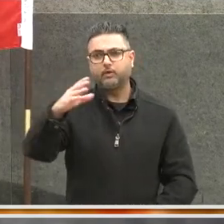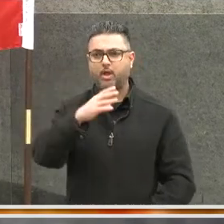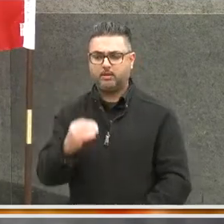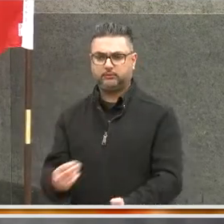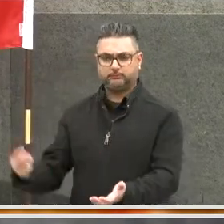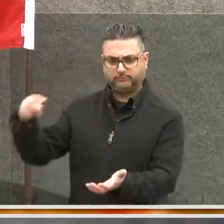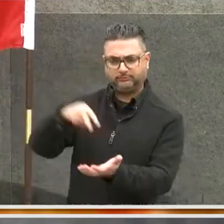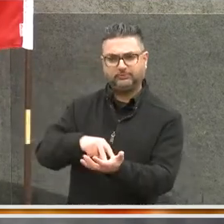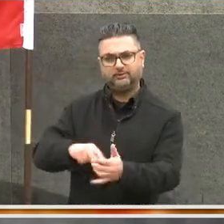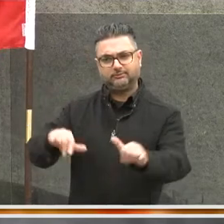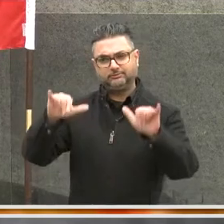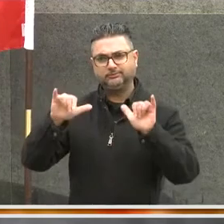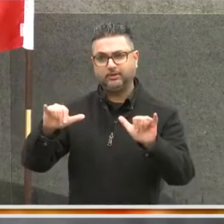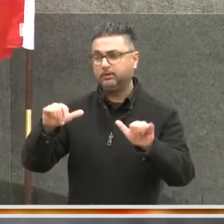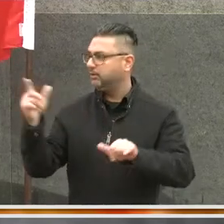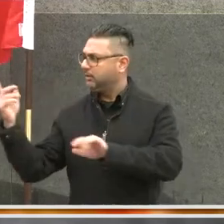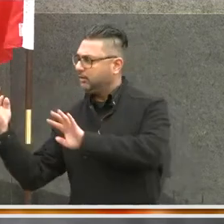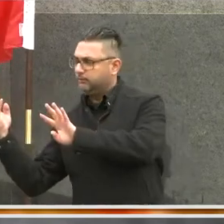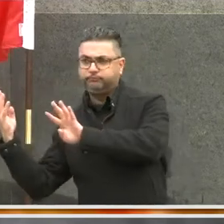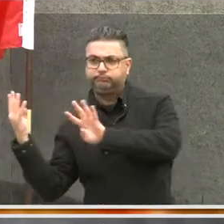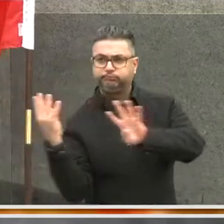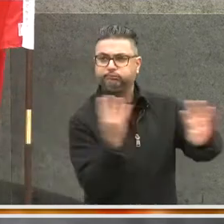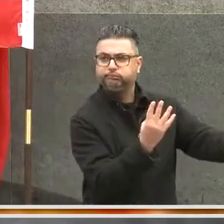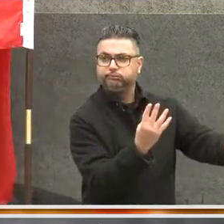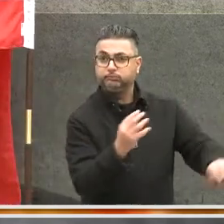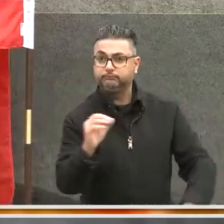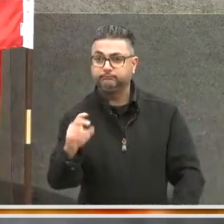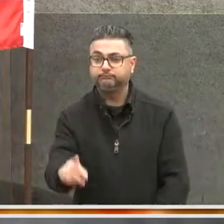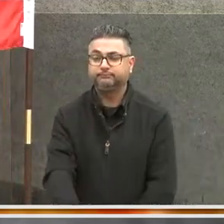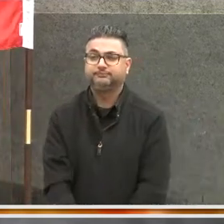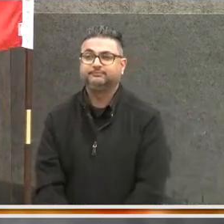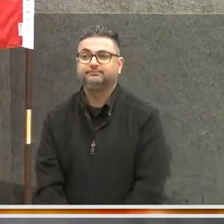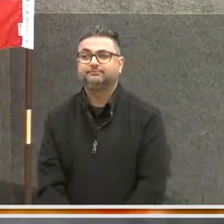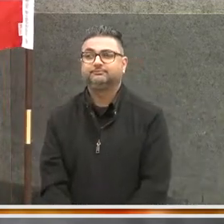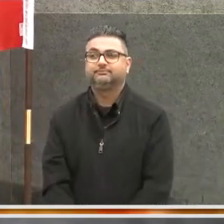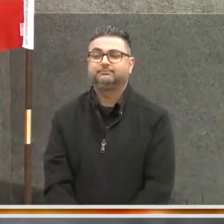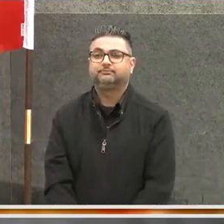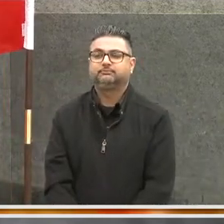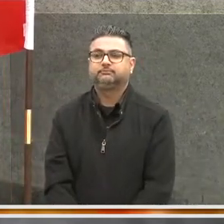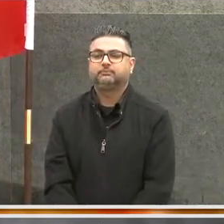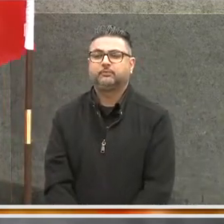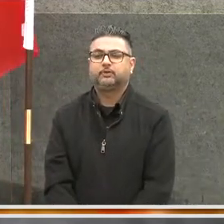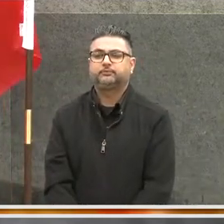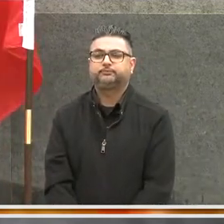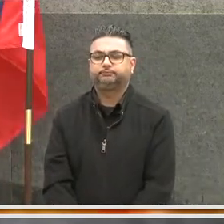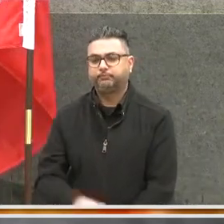vous êtes en mesure de le faire, veuillez vous lever pour l'hymne national, l'hymne royal,